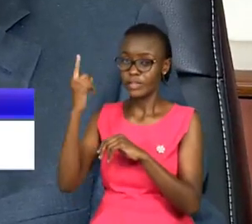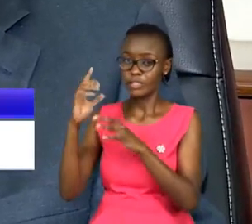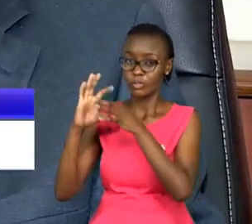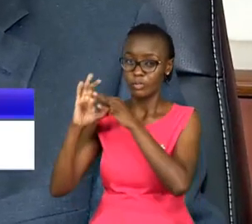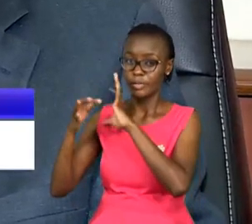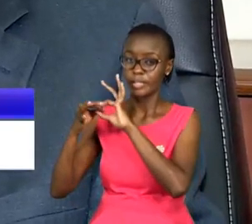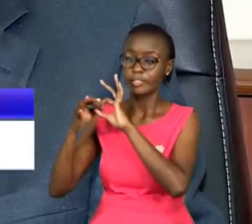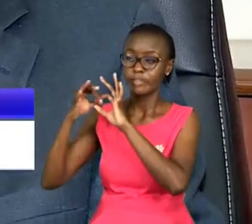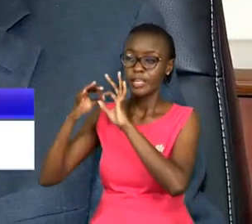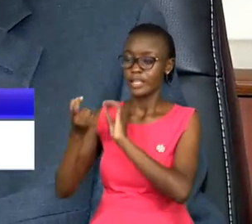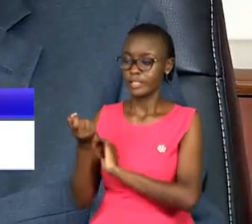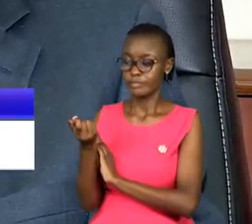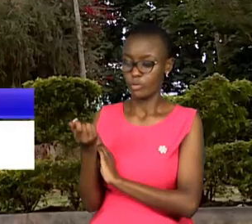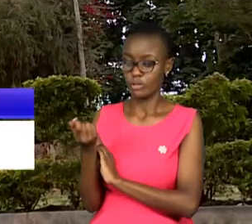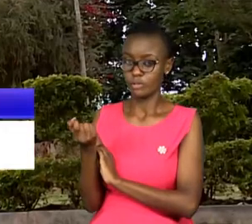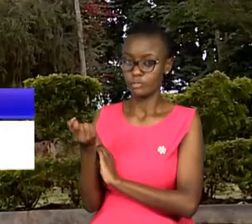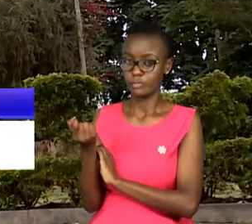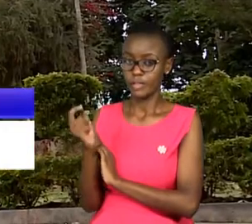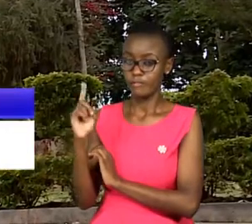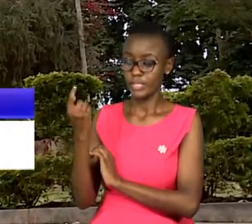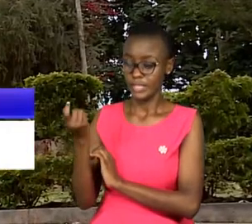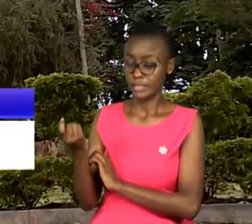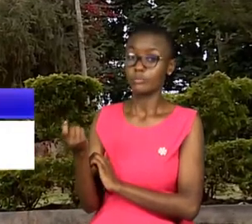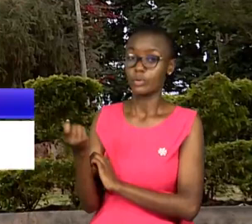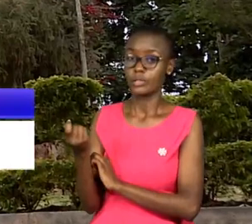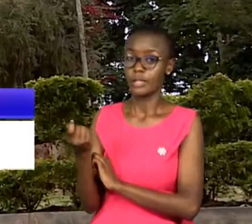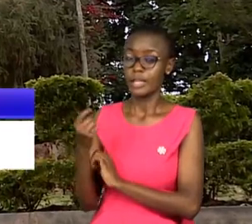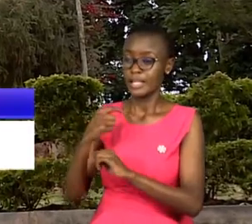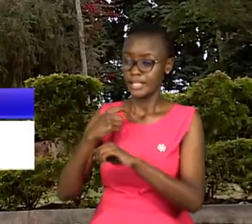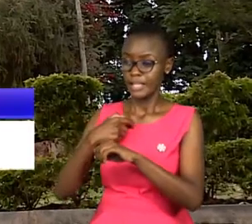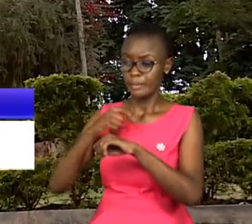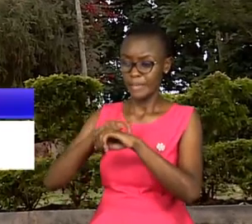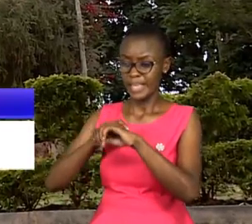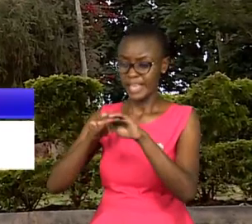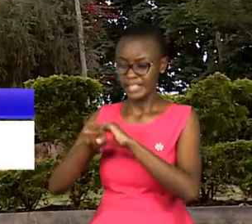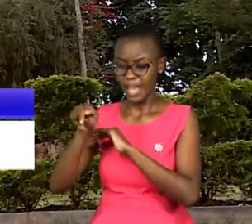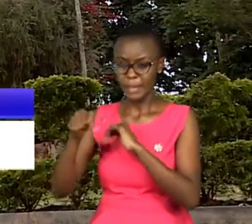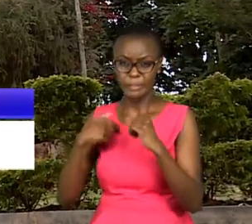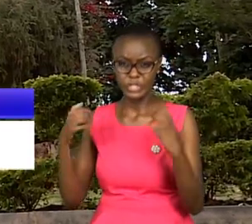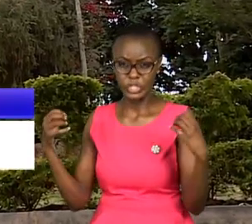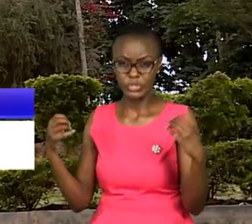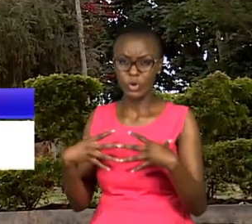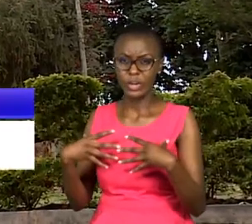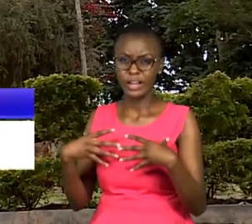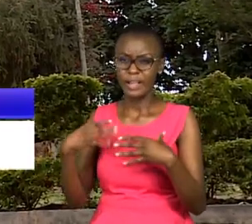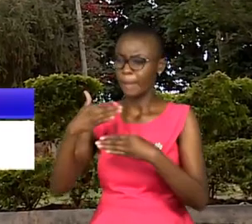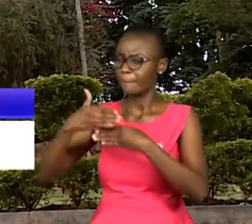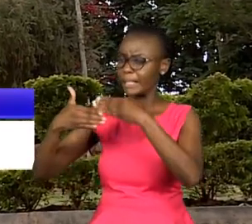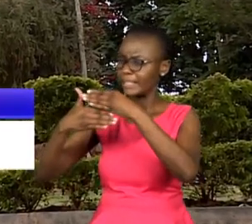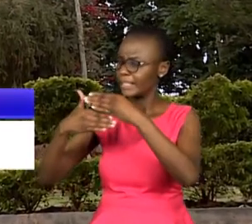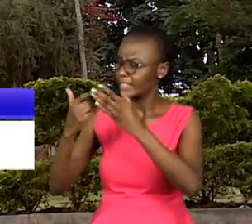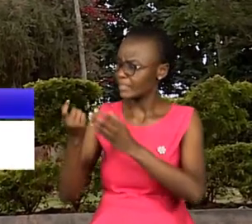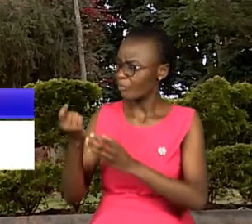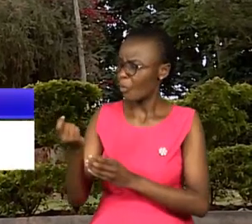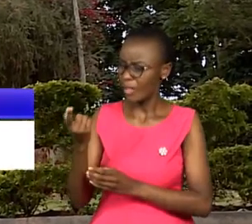a small university. Actually, when I first came here, I was shocked by the small size of the university. I was taken around